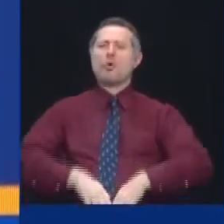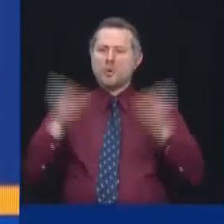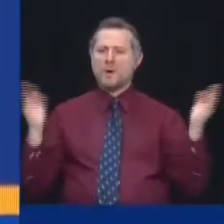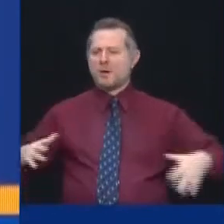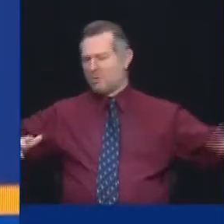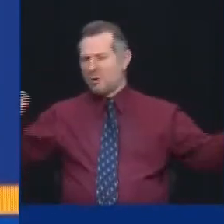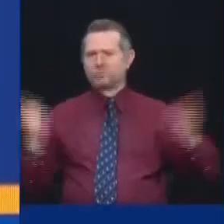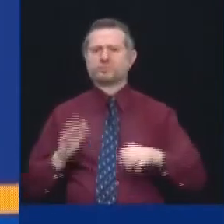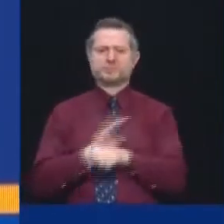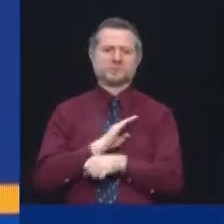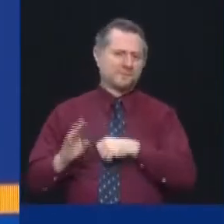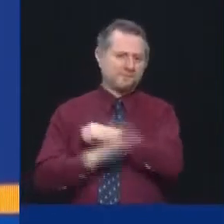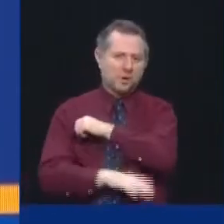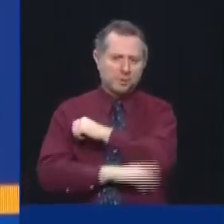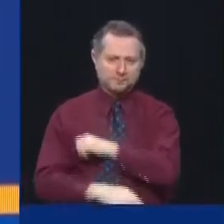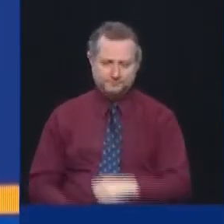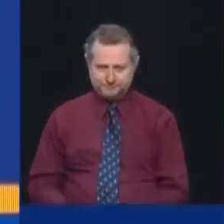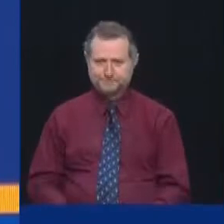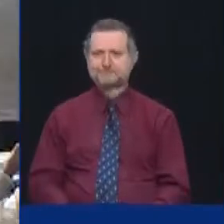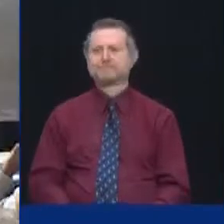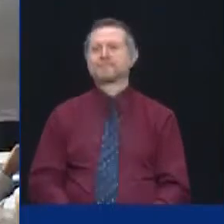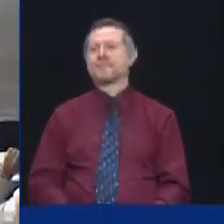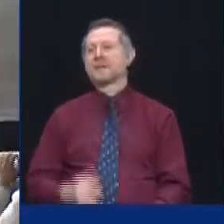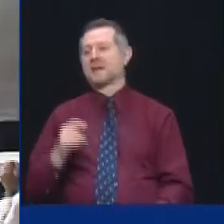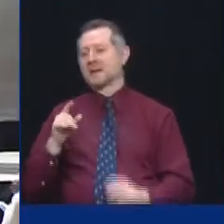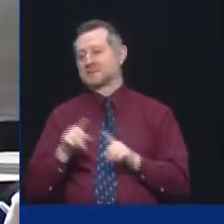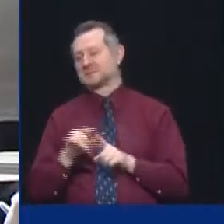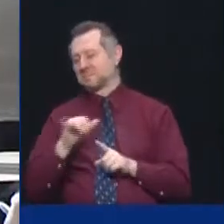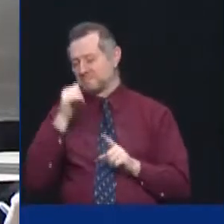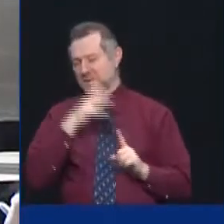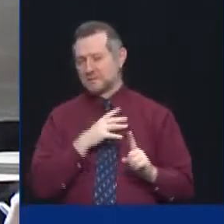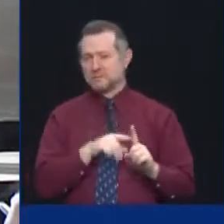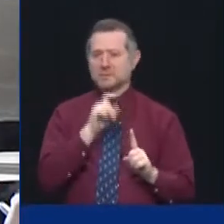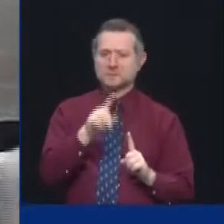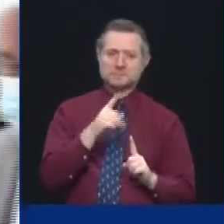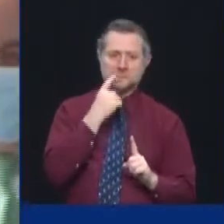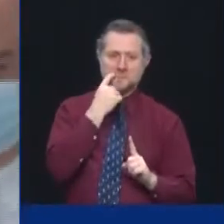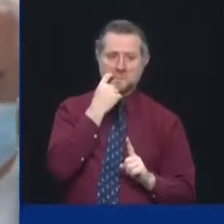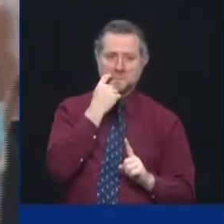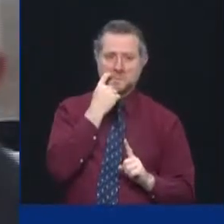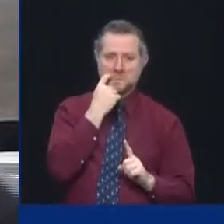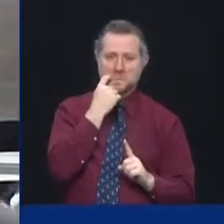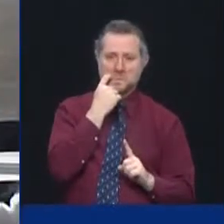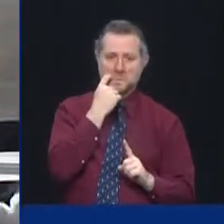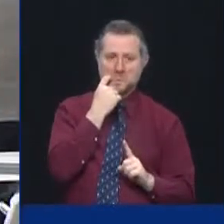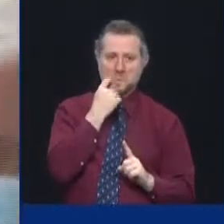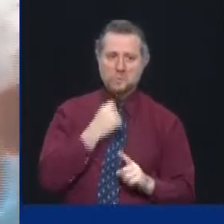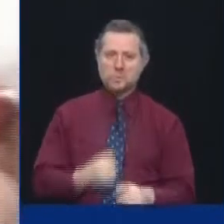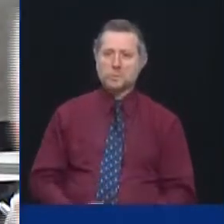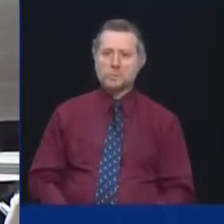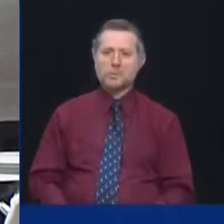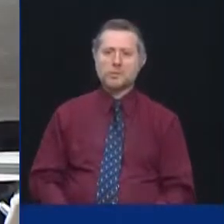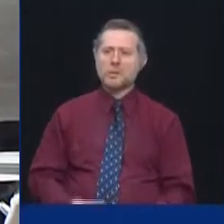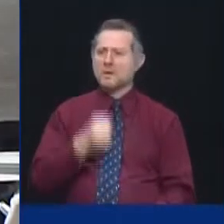and that state and that country do. Post-COVID is going to be a different reality.